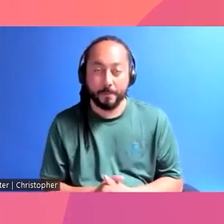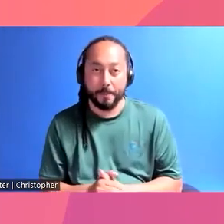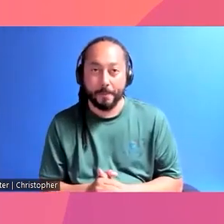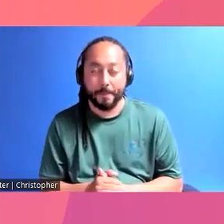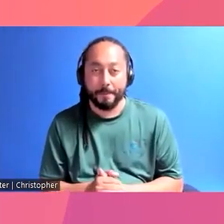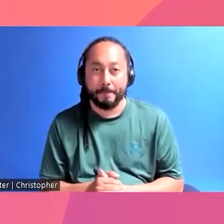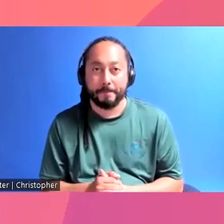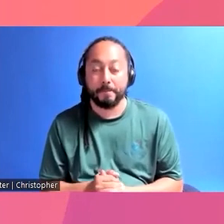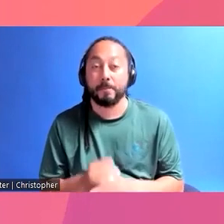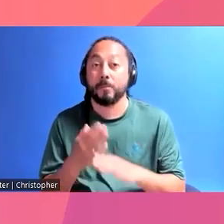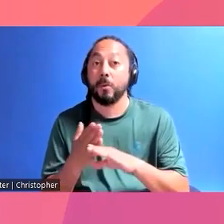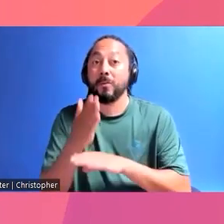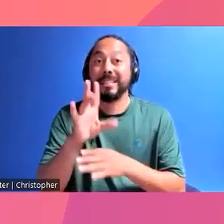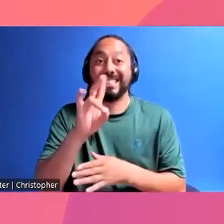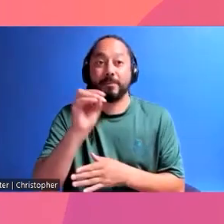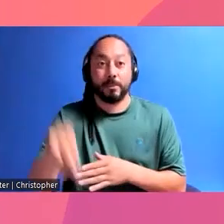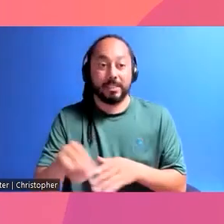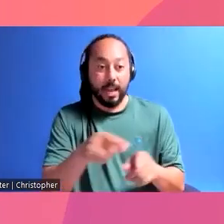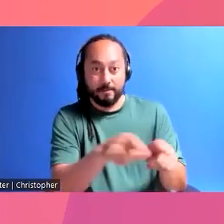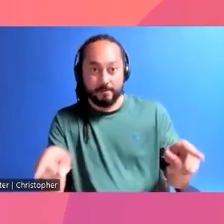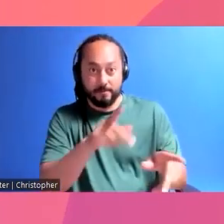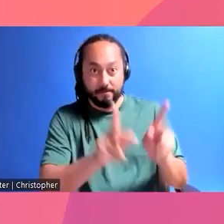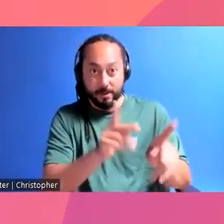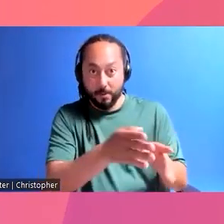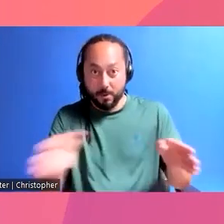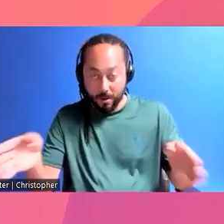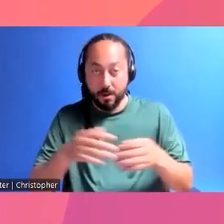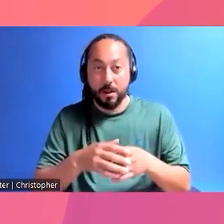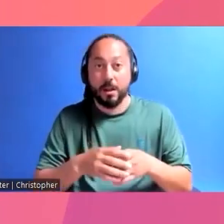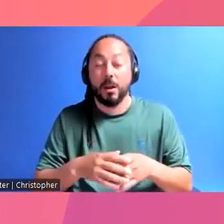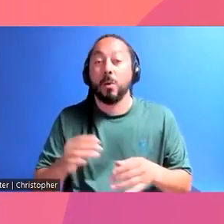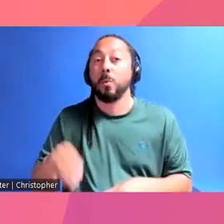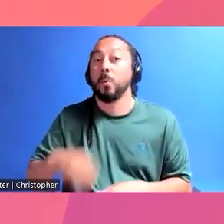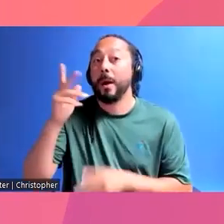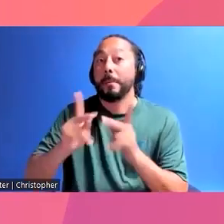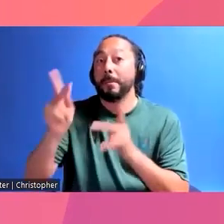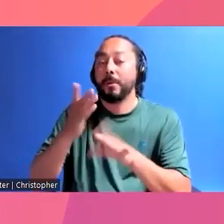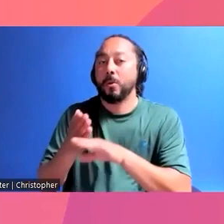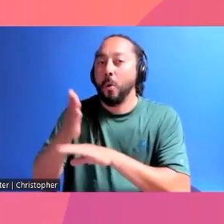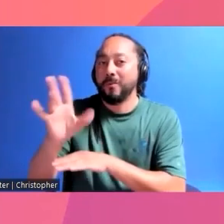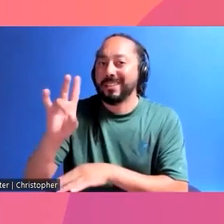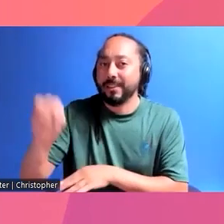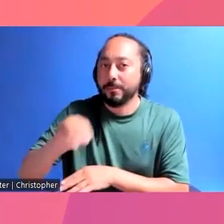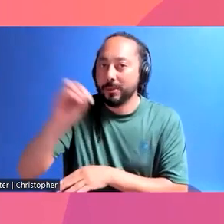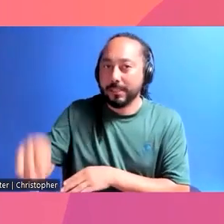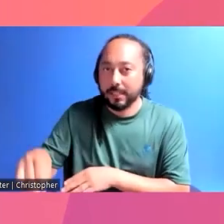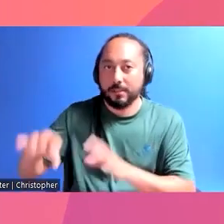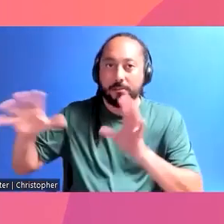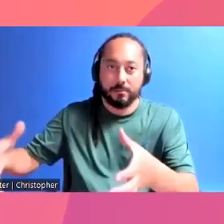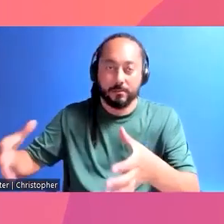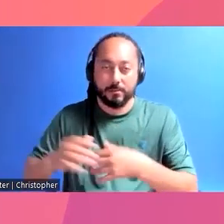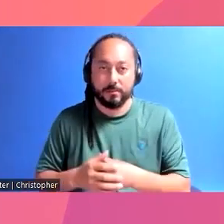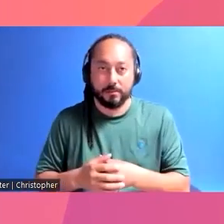than 70% of the studies, white participants accounted for greater than 70% of the sample.